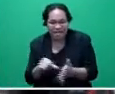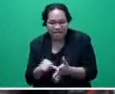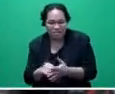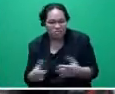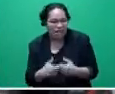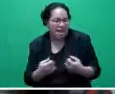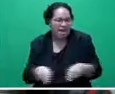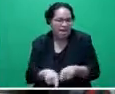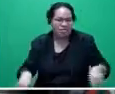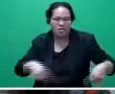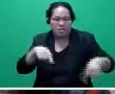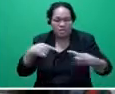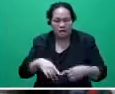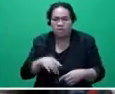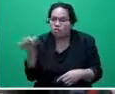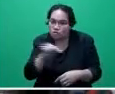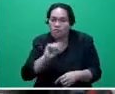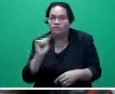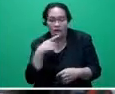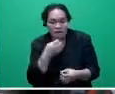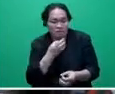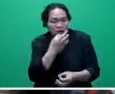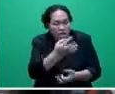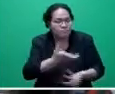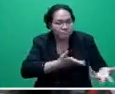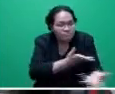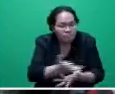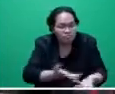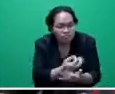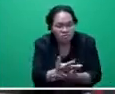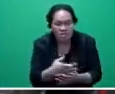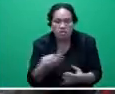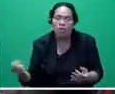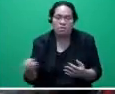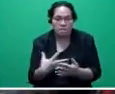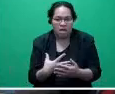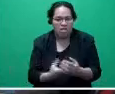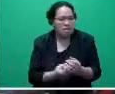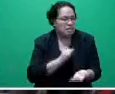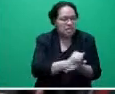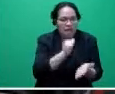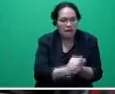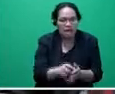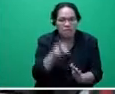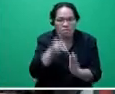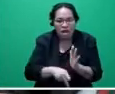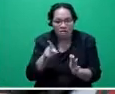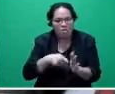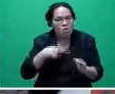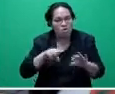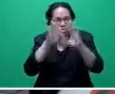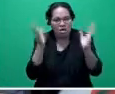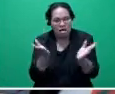industry without consulting the growers, the impact upon the market, sales and prices of cover at home and abroad, given the global